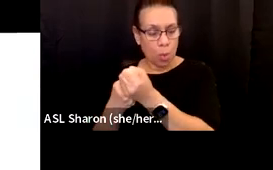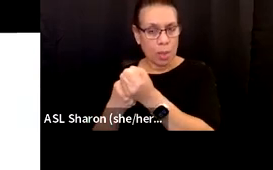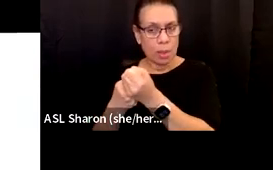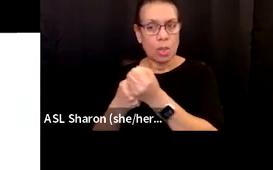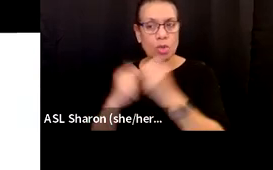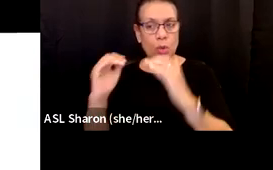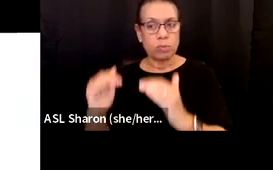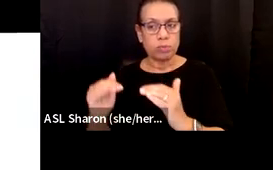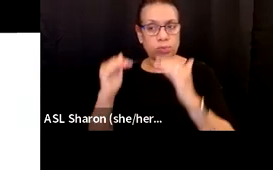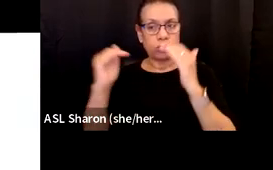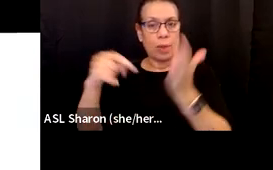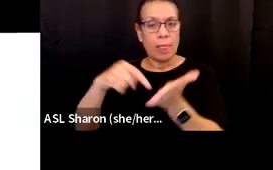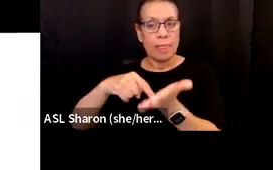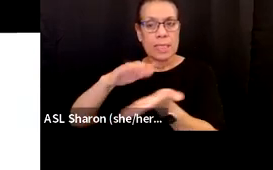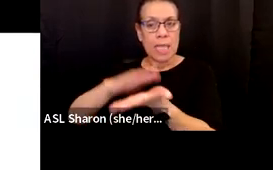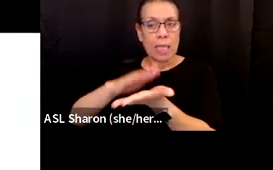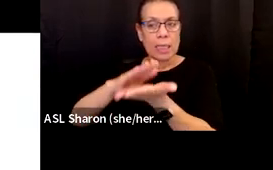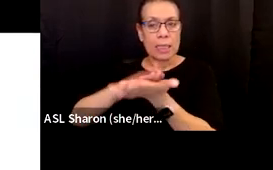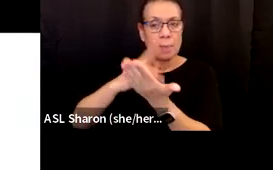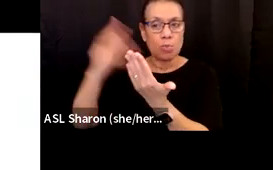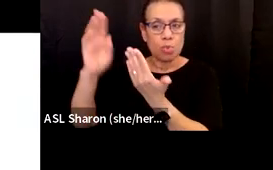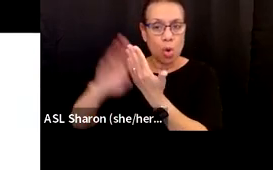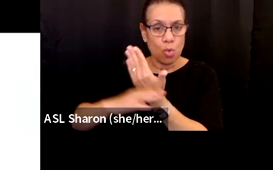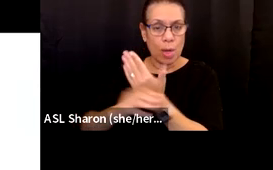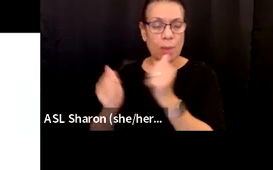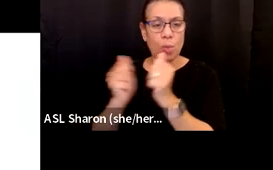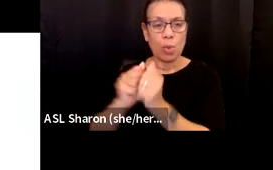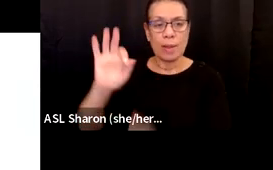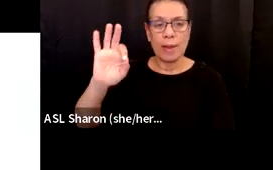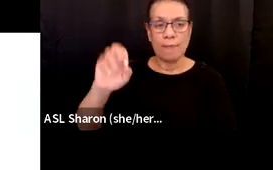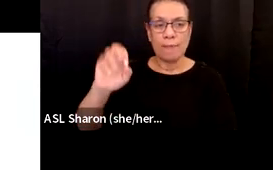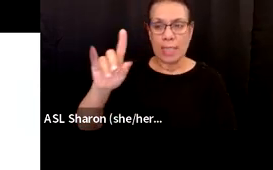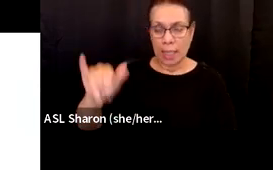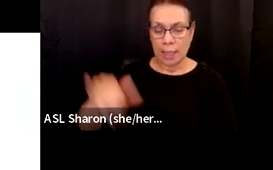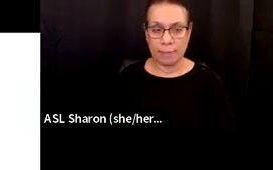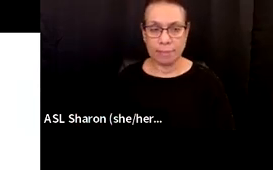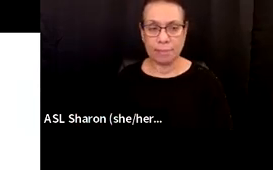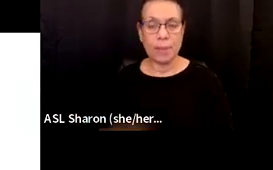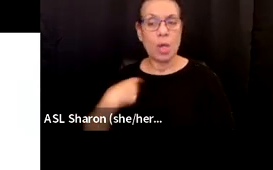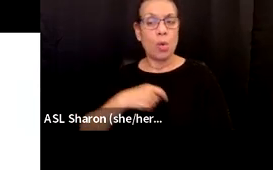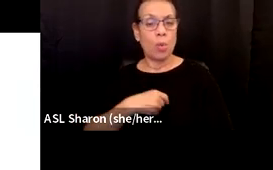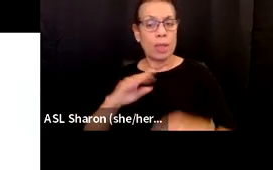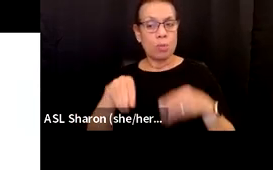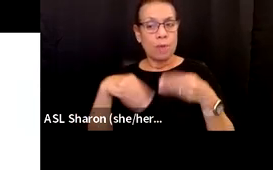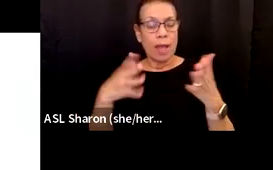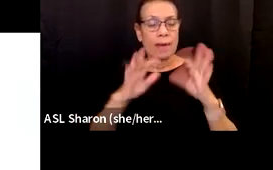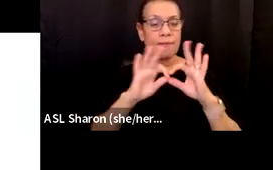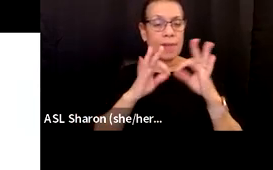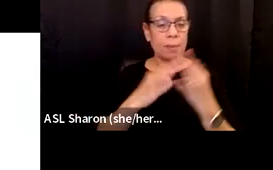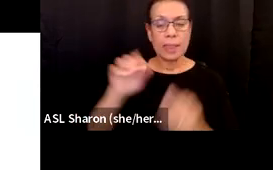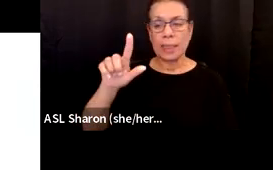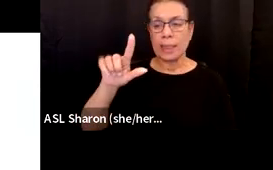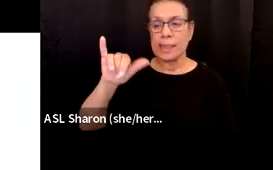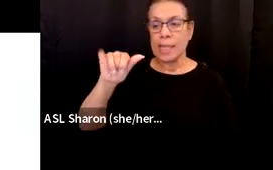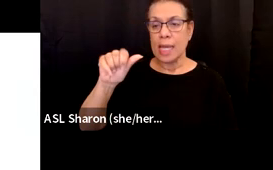this academic programming with fidelity we've provided family liaisons social workers and full-time